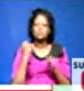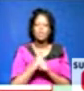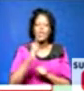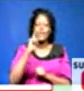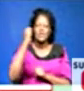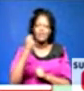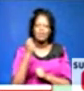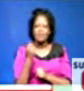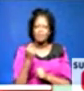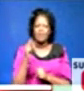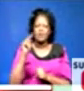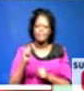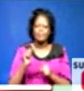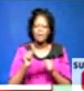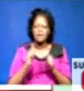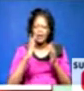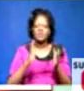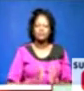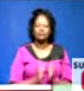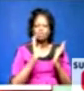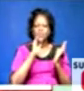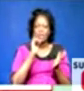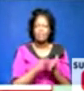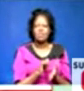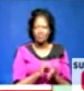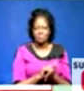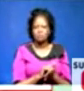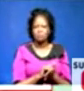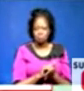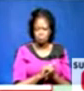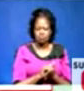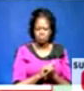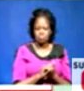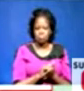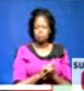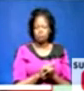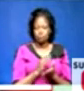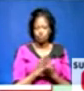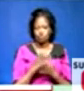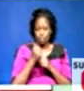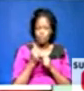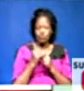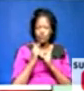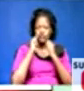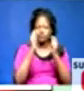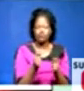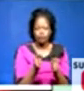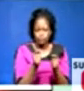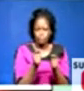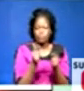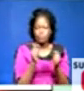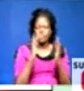NEMA Director General Mamo B. Mamo, whose organization was feted in the ceremony, said that the impact of